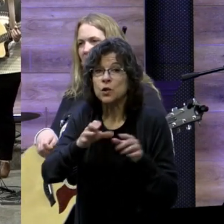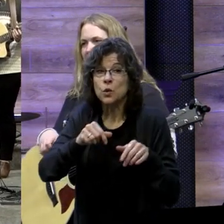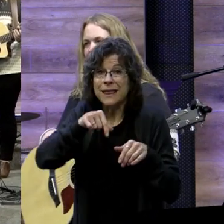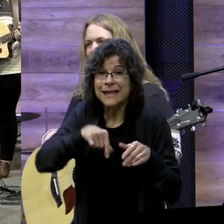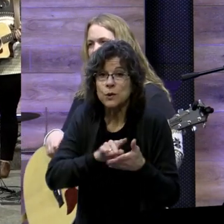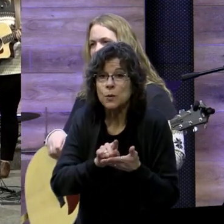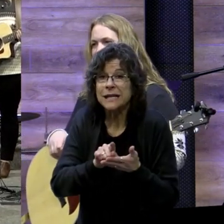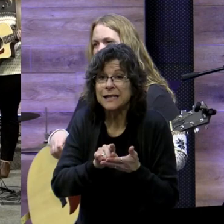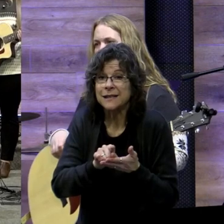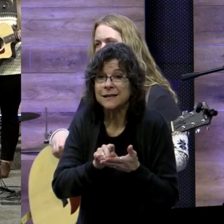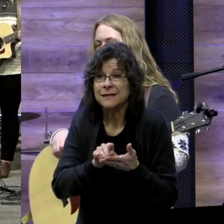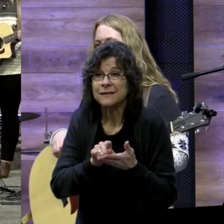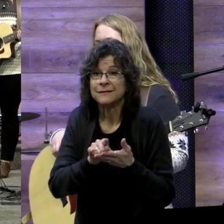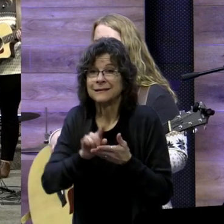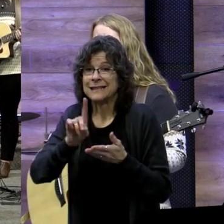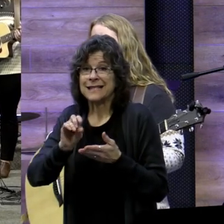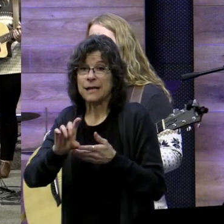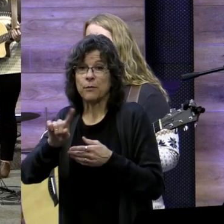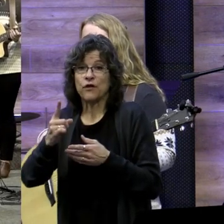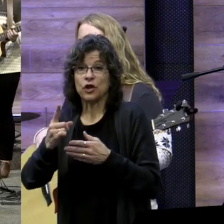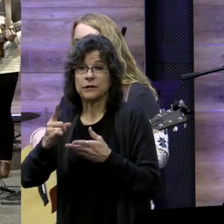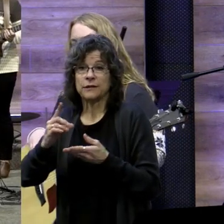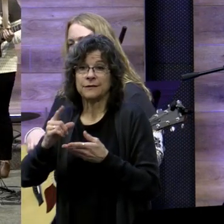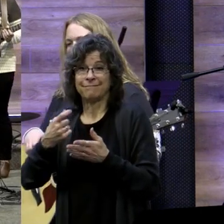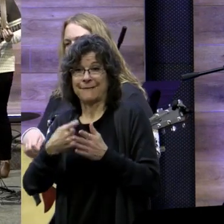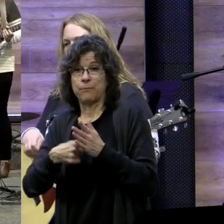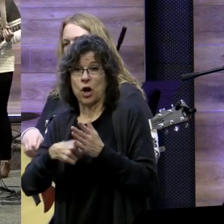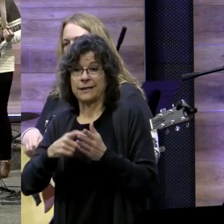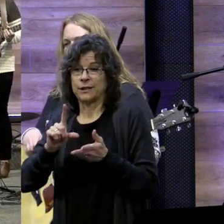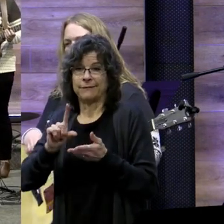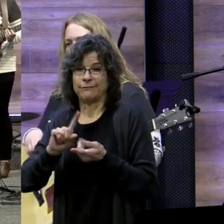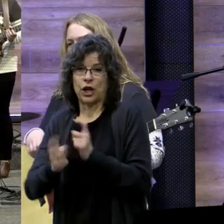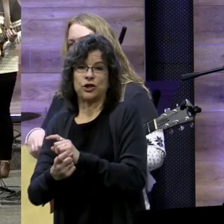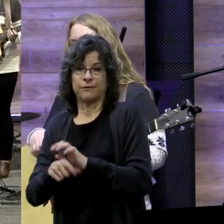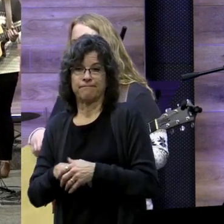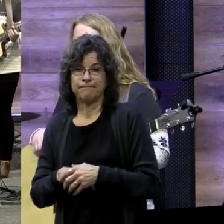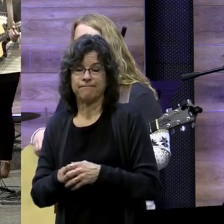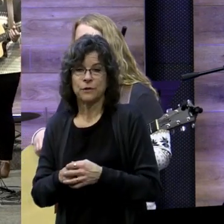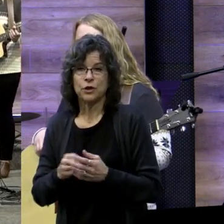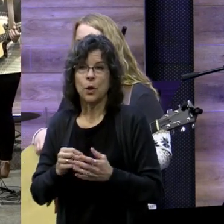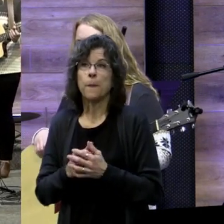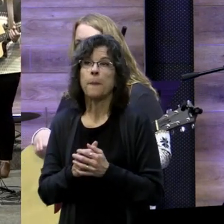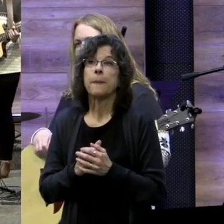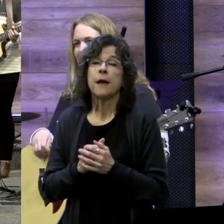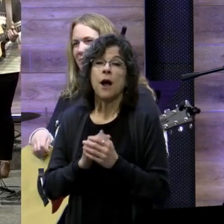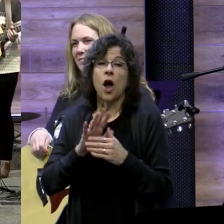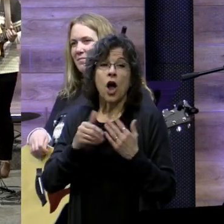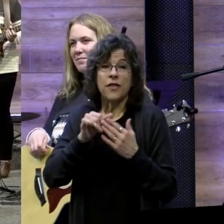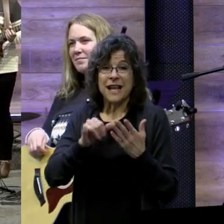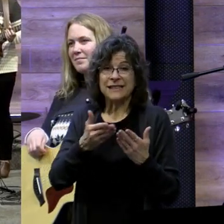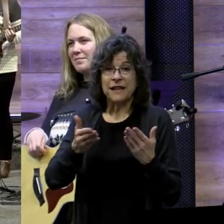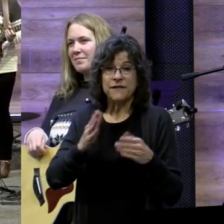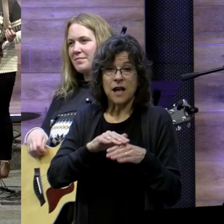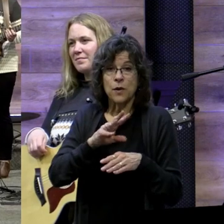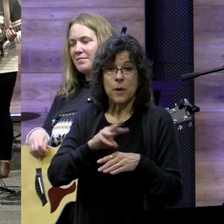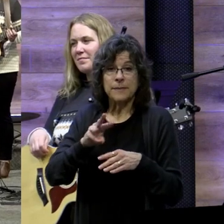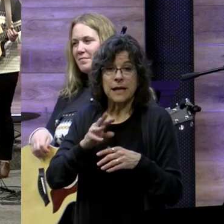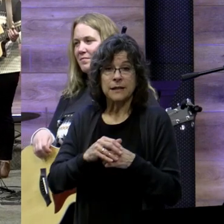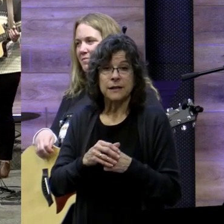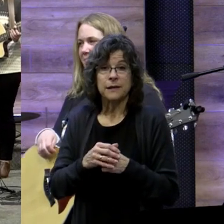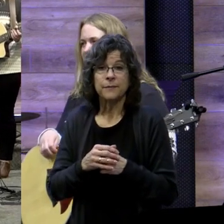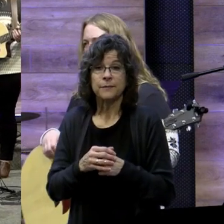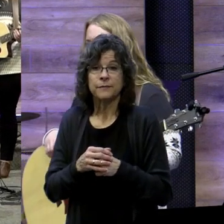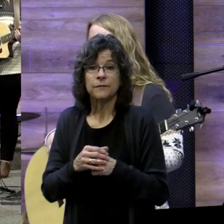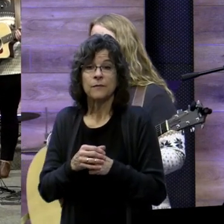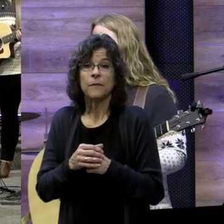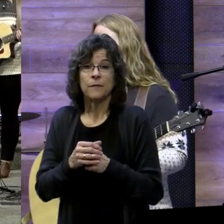order it online or you can talk to your city group leader and they can help you with that as well. And with all of that stuff, on our website, you can find info on city